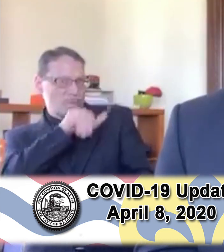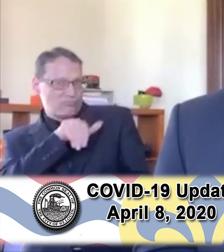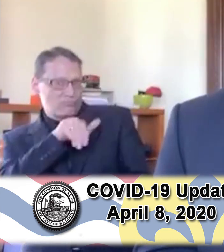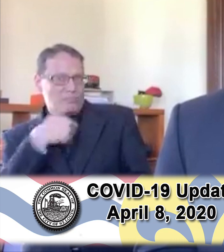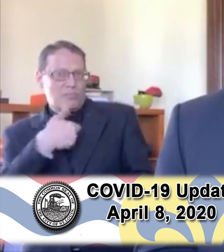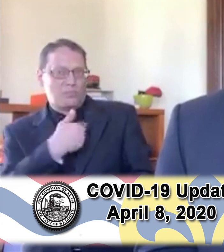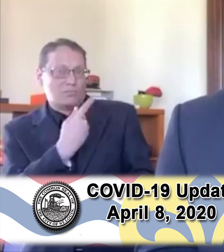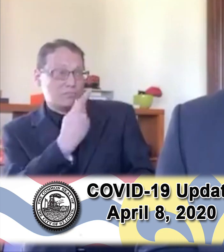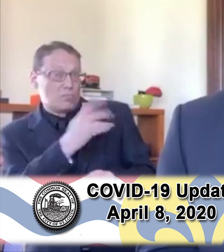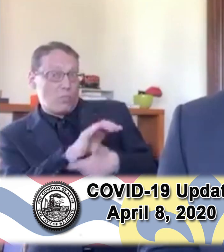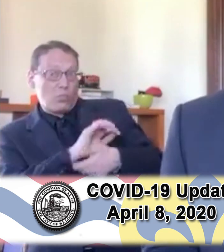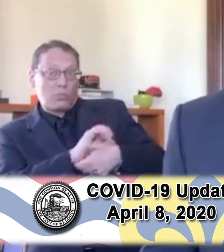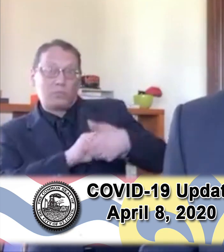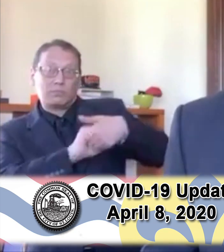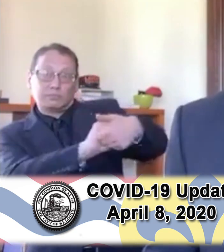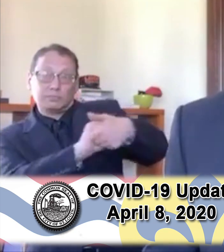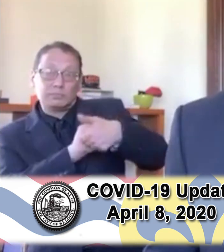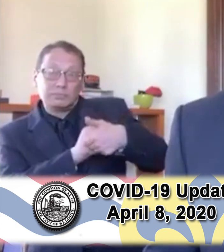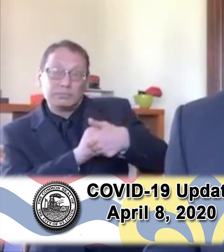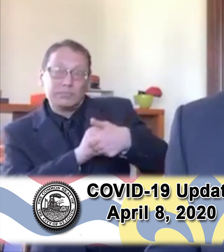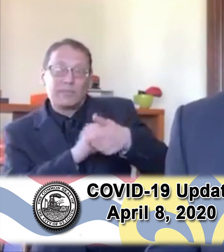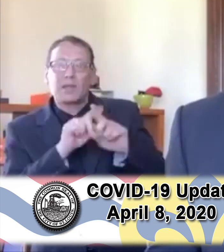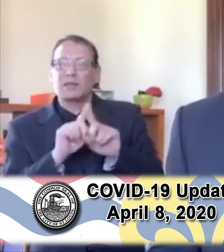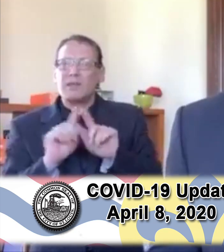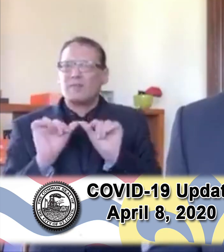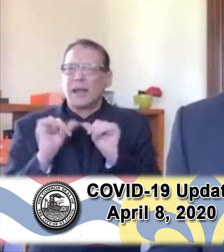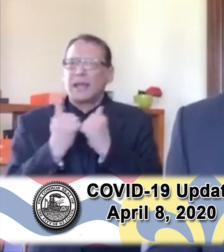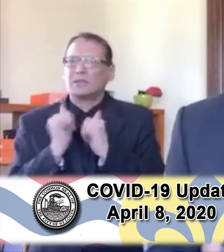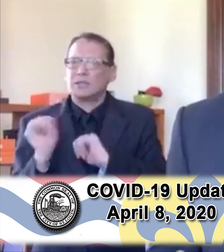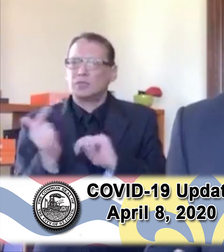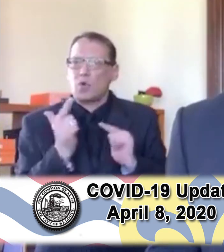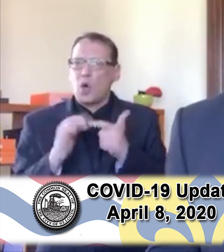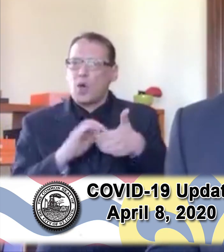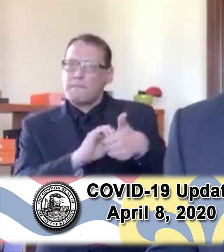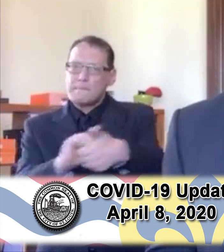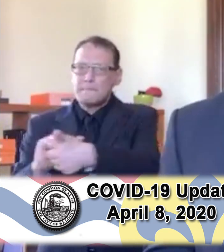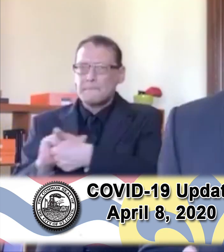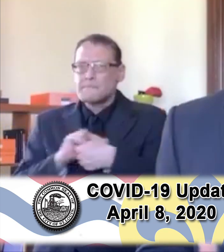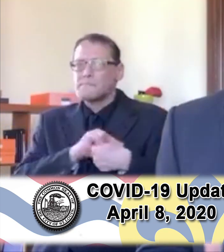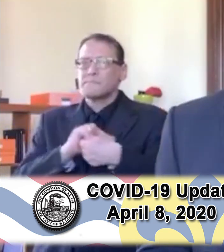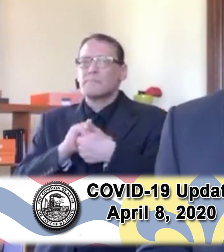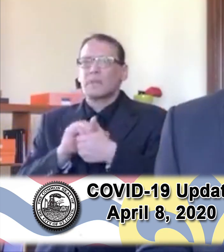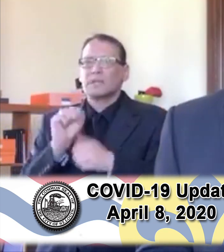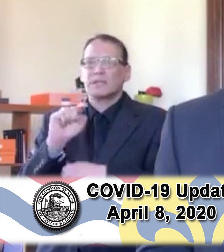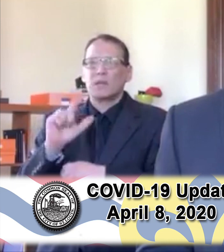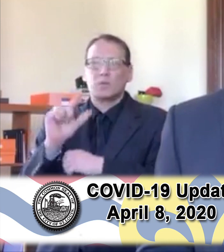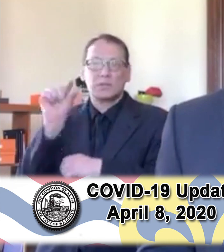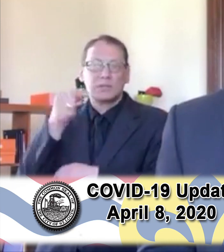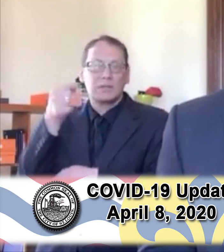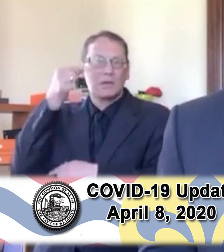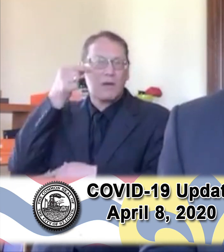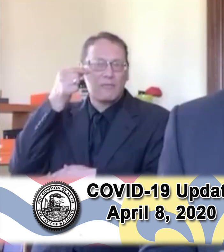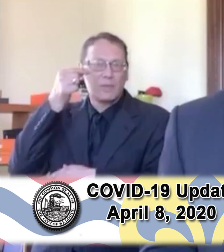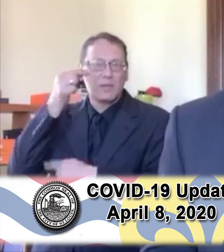together across agencies for the City of St. Louis government, as well as